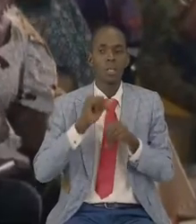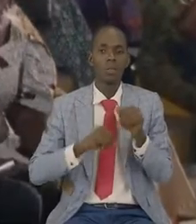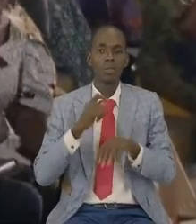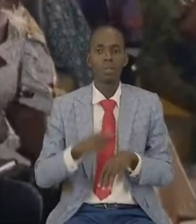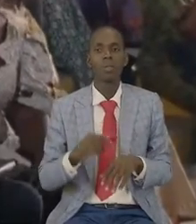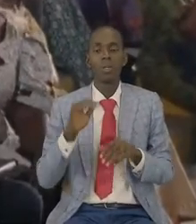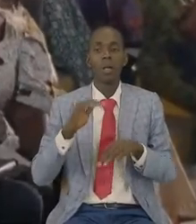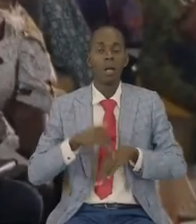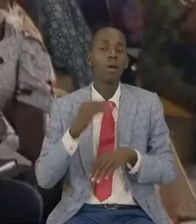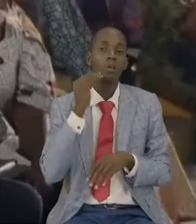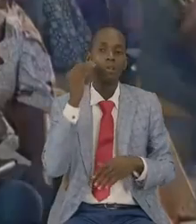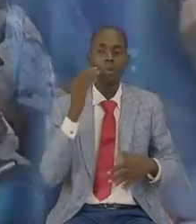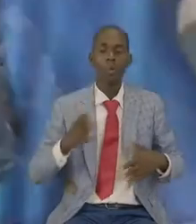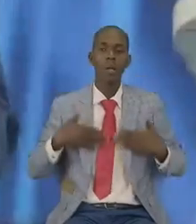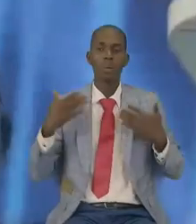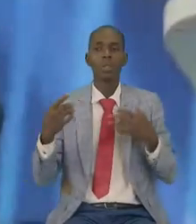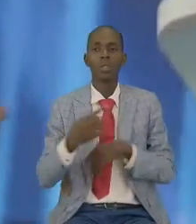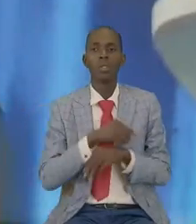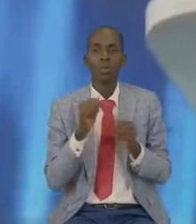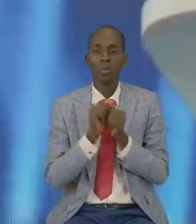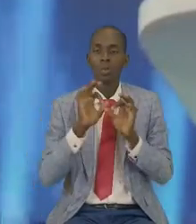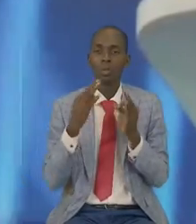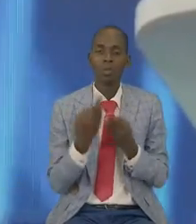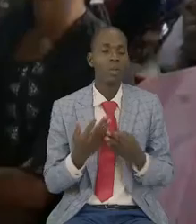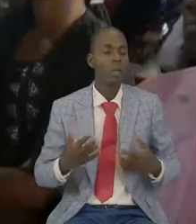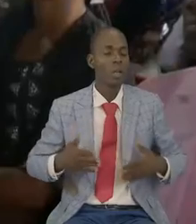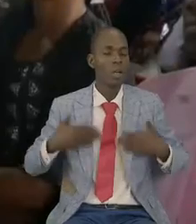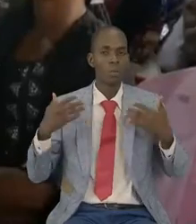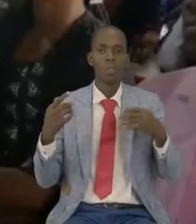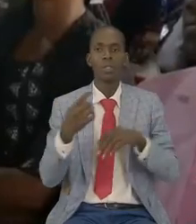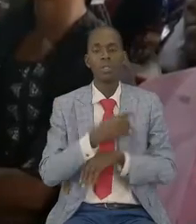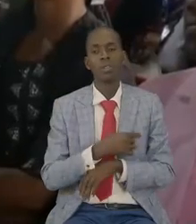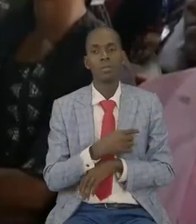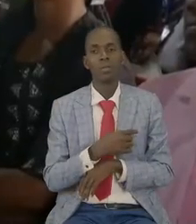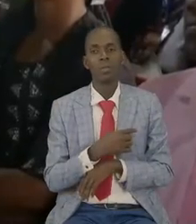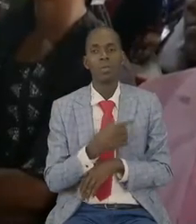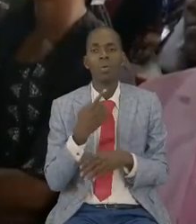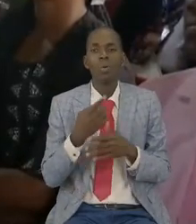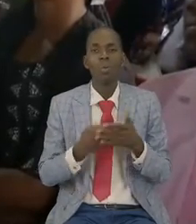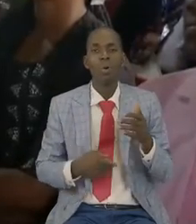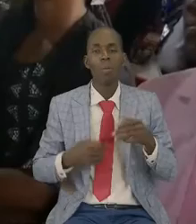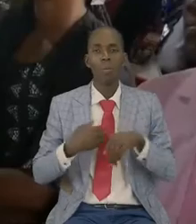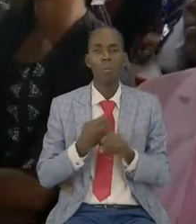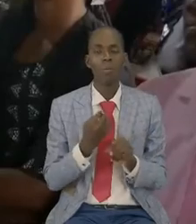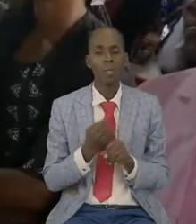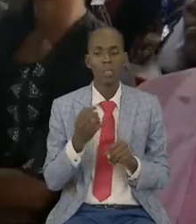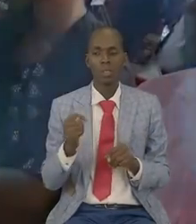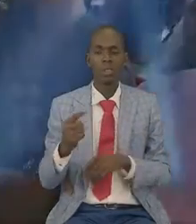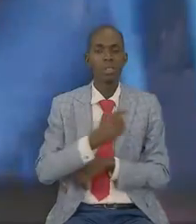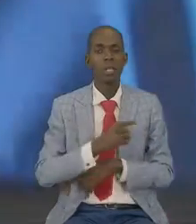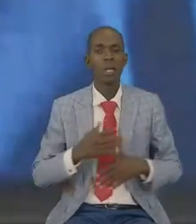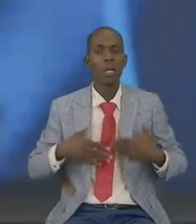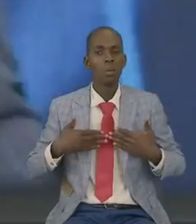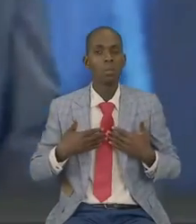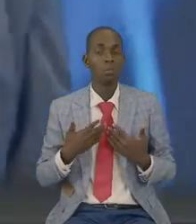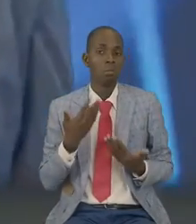home, happy day. Amen. With your family, happy day. Amen. What makes the day happy? Whether you